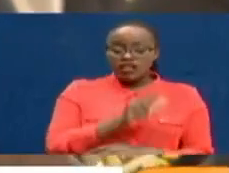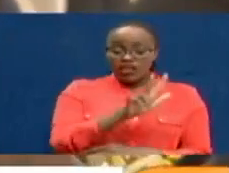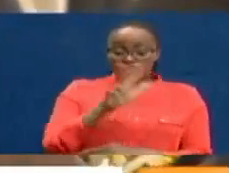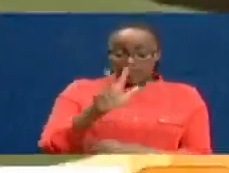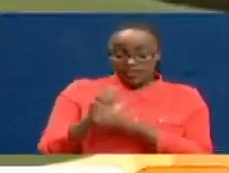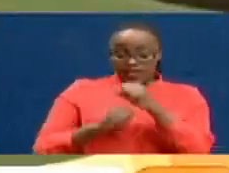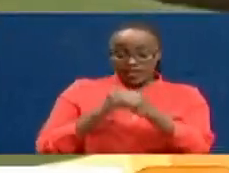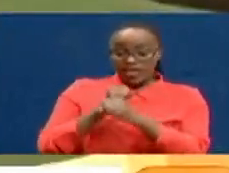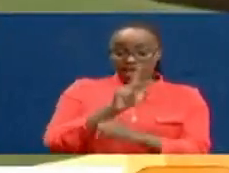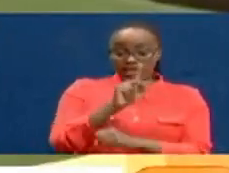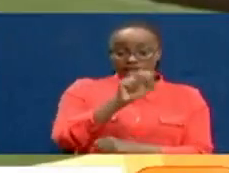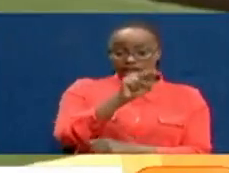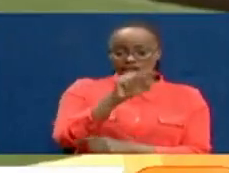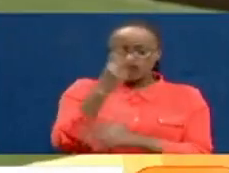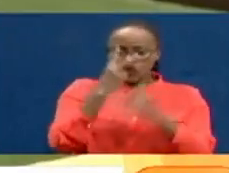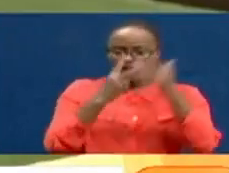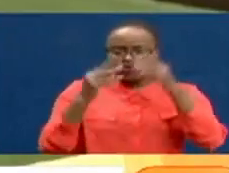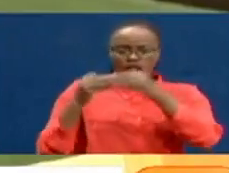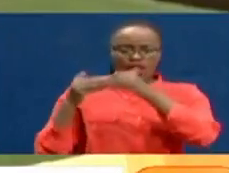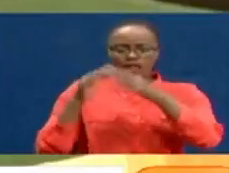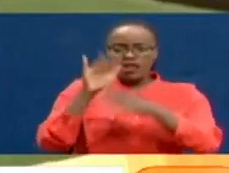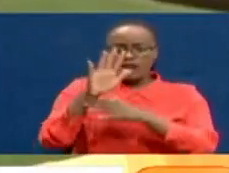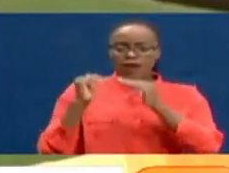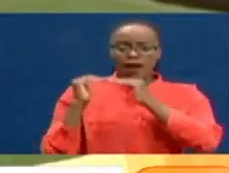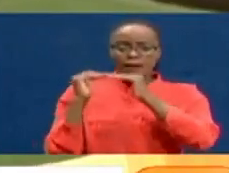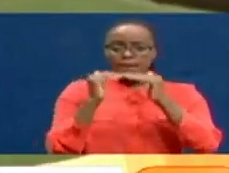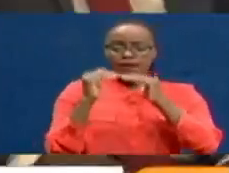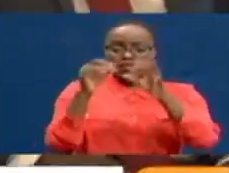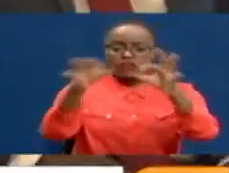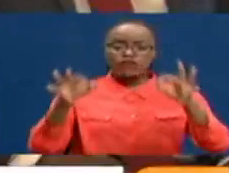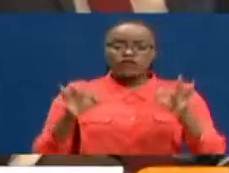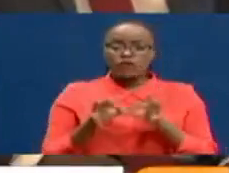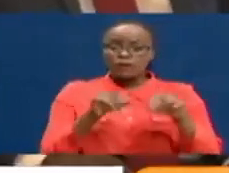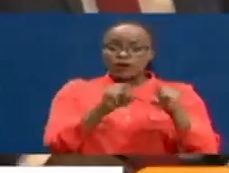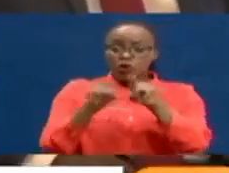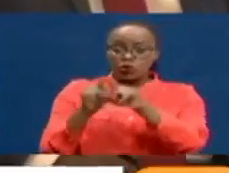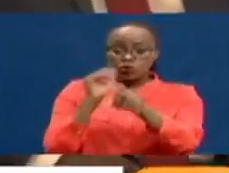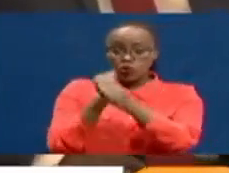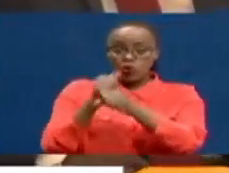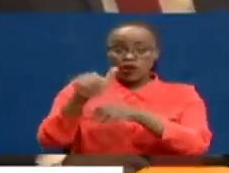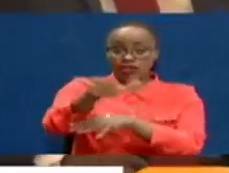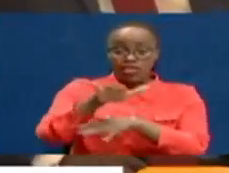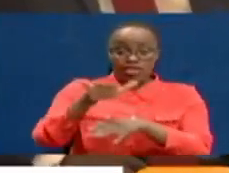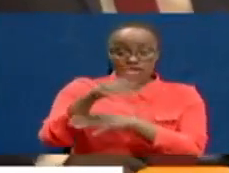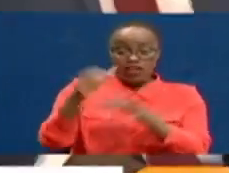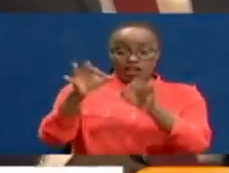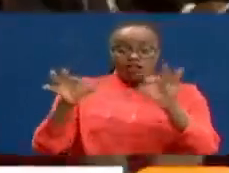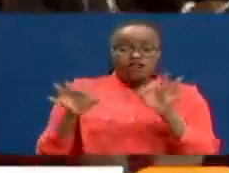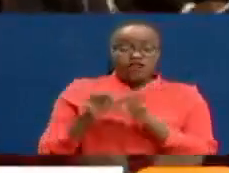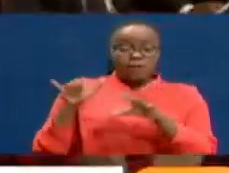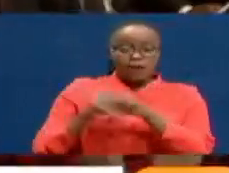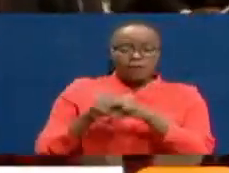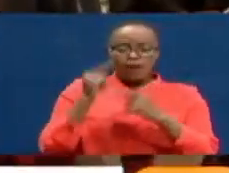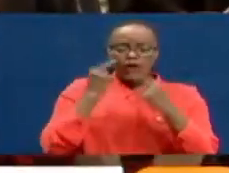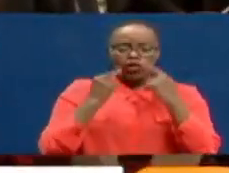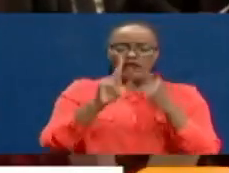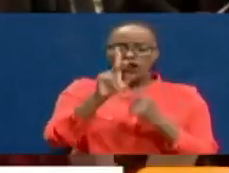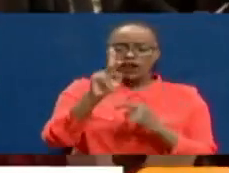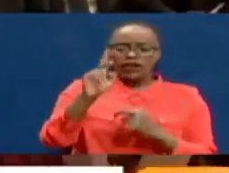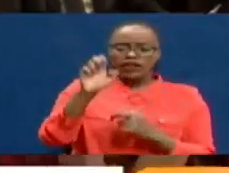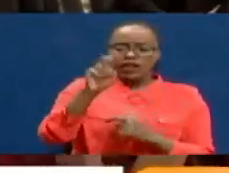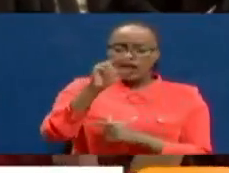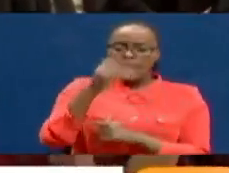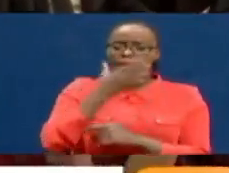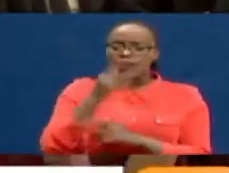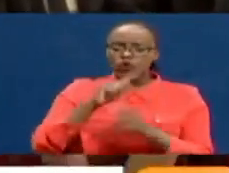33, Kipyegon Kenei was a visionary leader among his peers, family, and also the workplace. Family members eulogized Kenei as a man